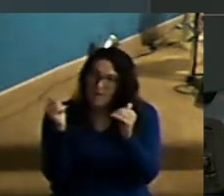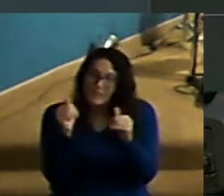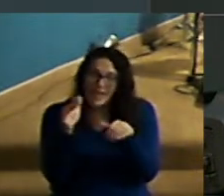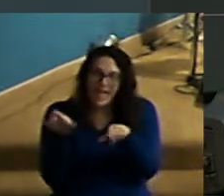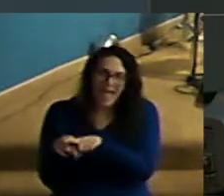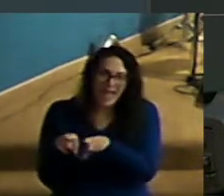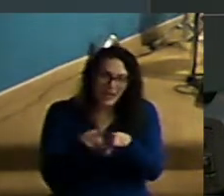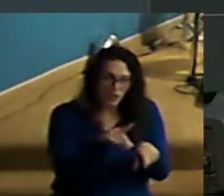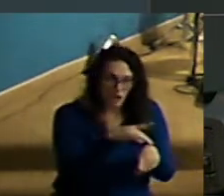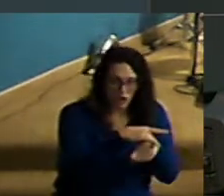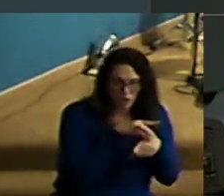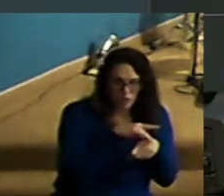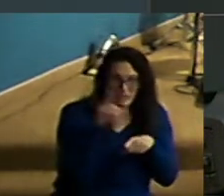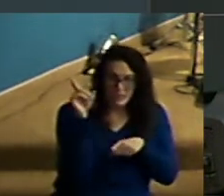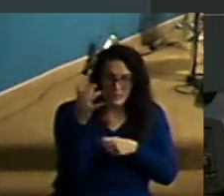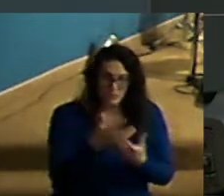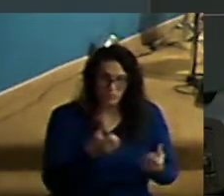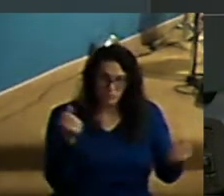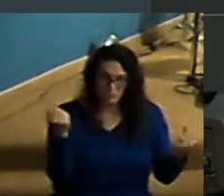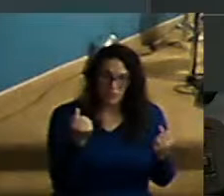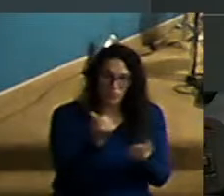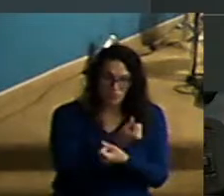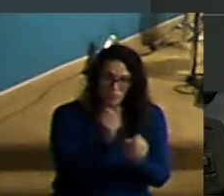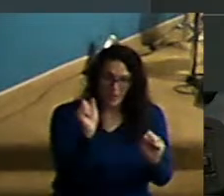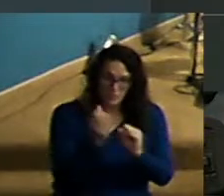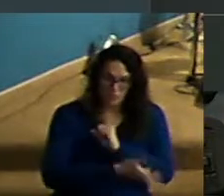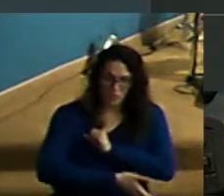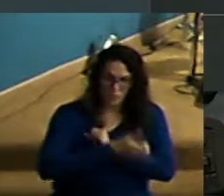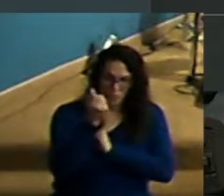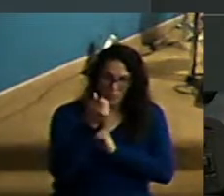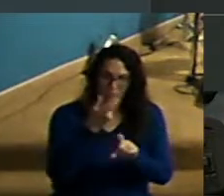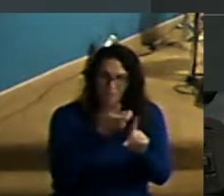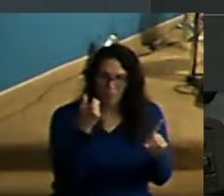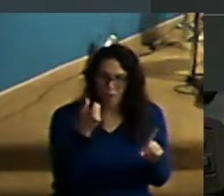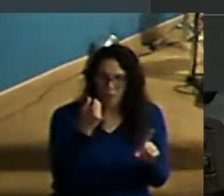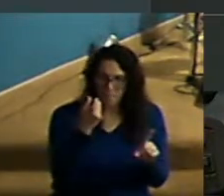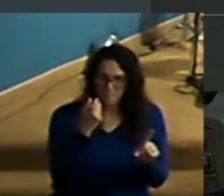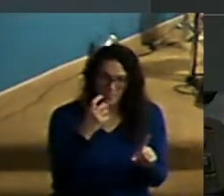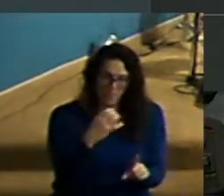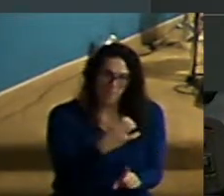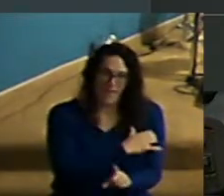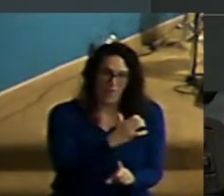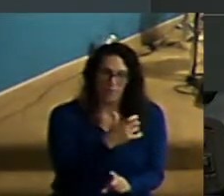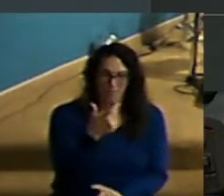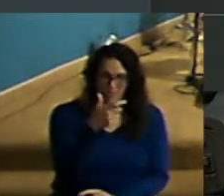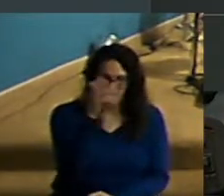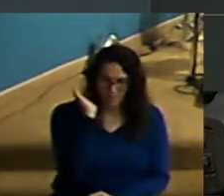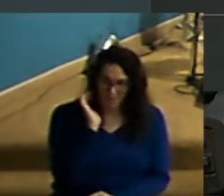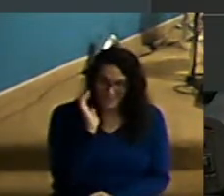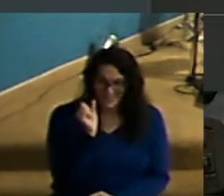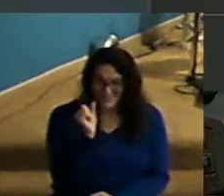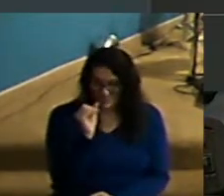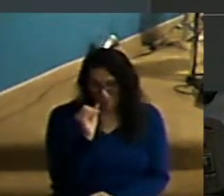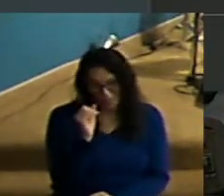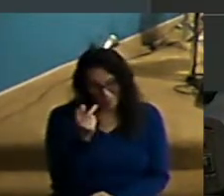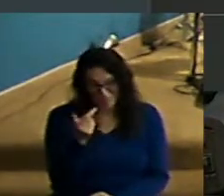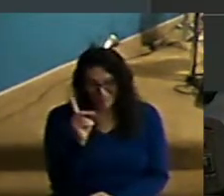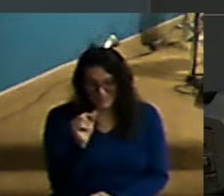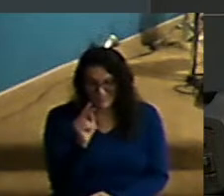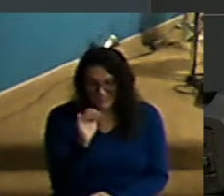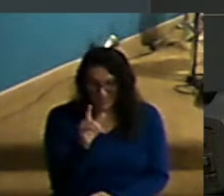on earth. He has rescued Daniel from the power of the lions. So Daniel